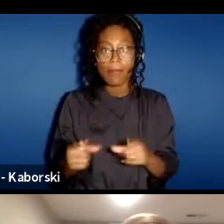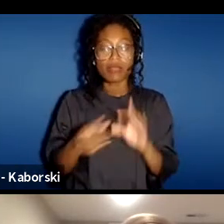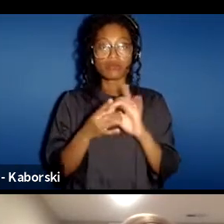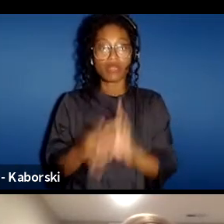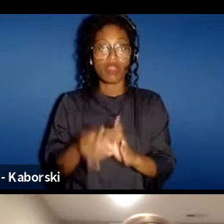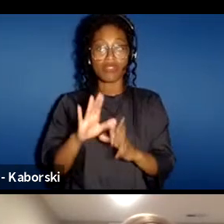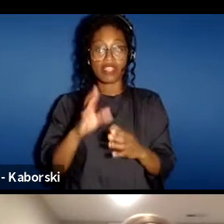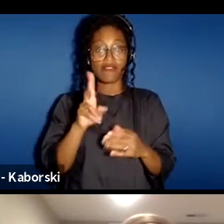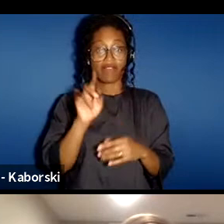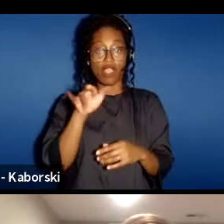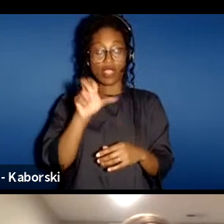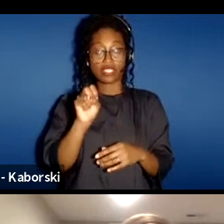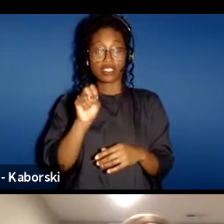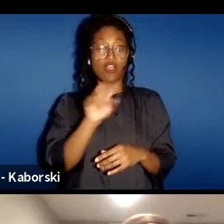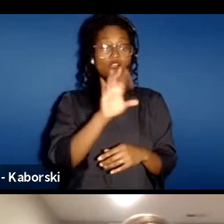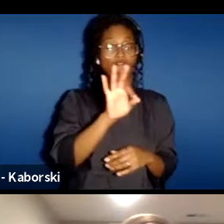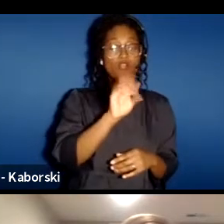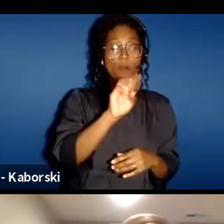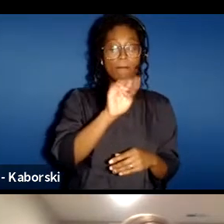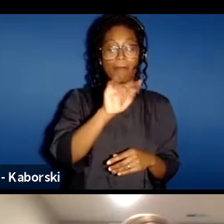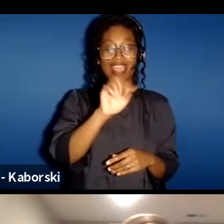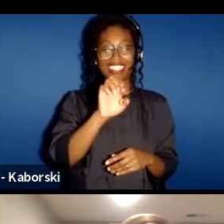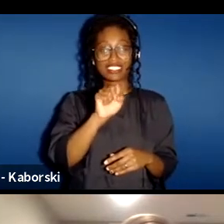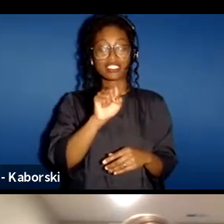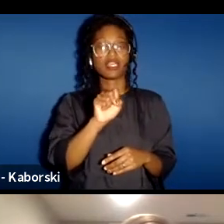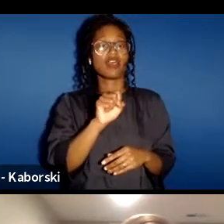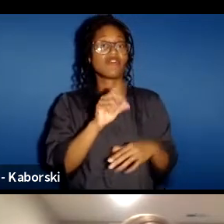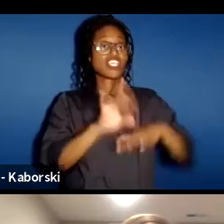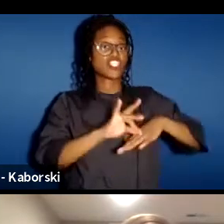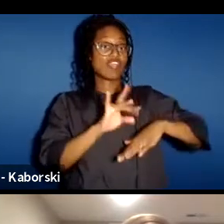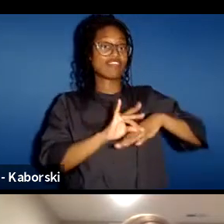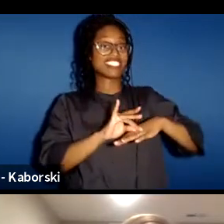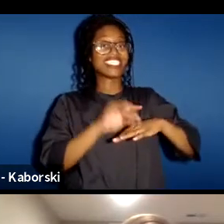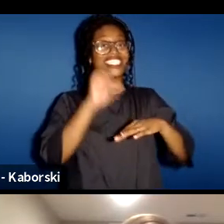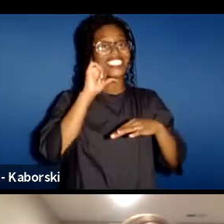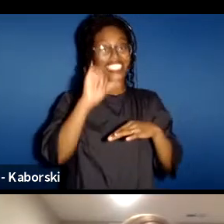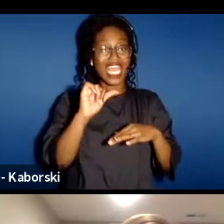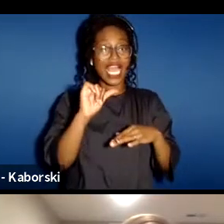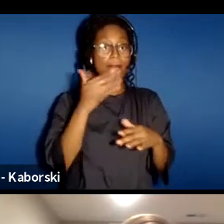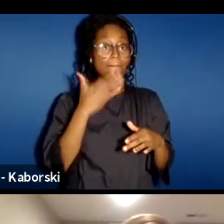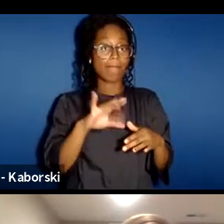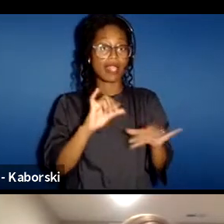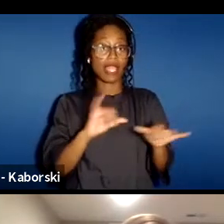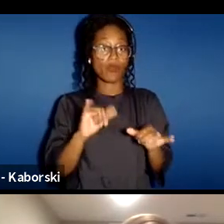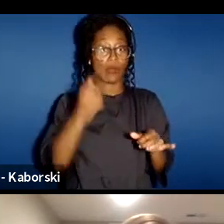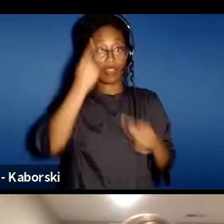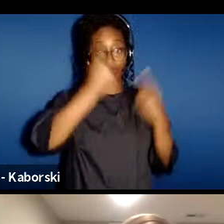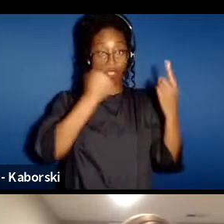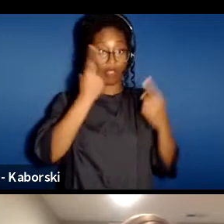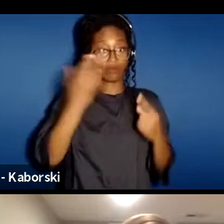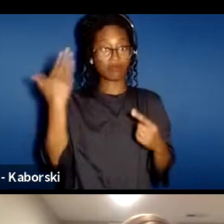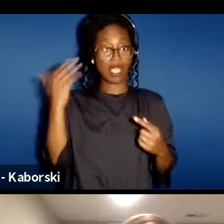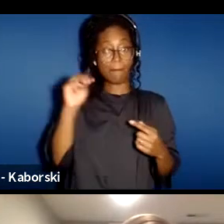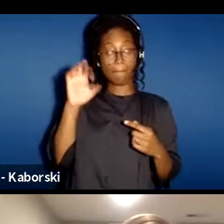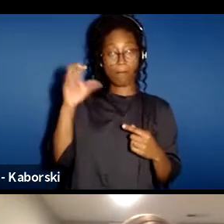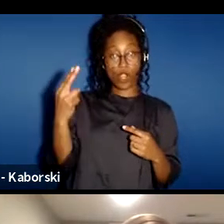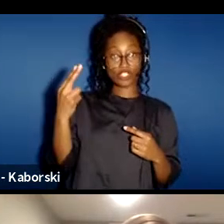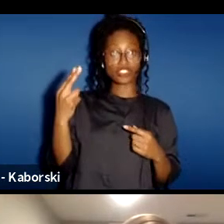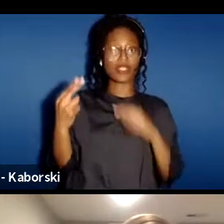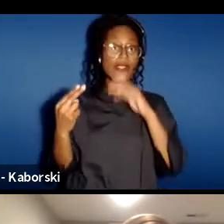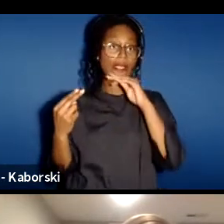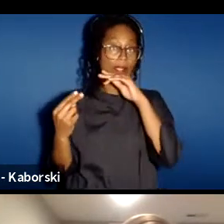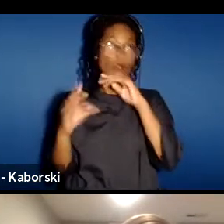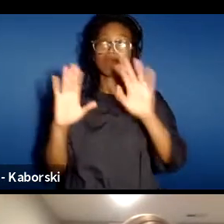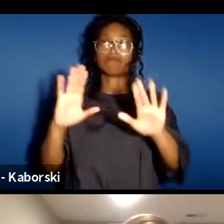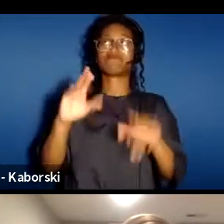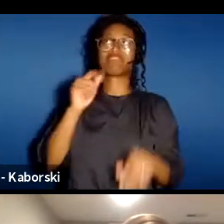fomites, that the surfaces, the surface transmission of it is not quite as bad as was thought in, say, March. or